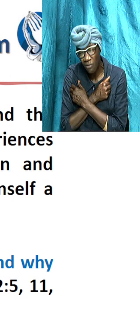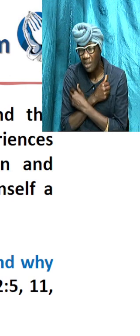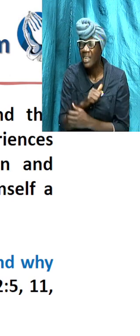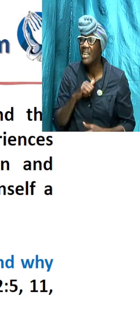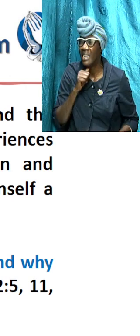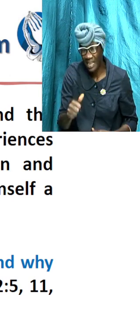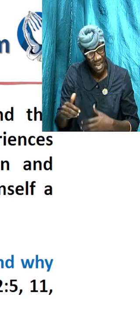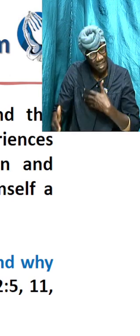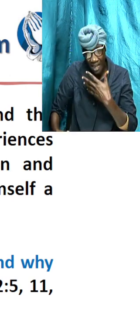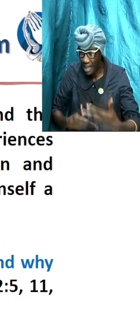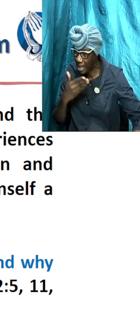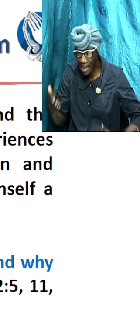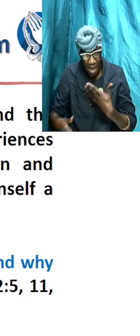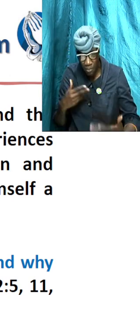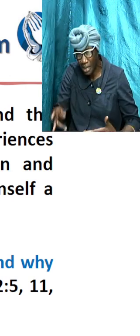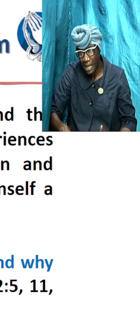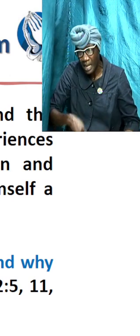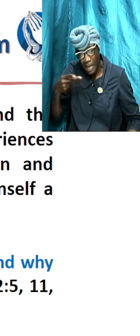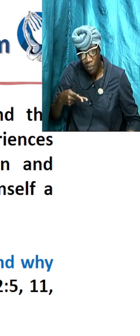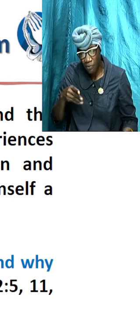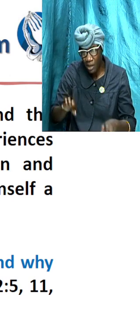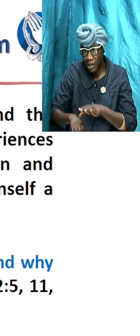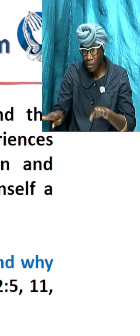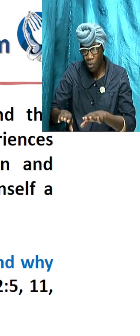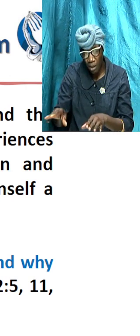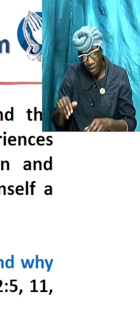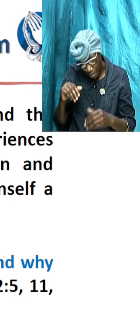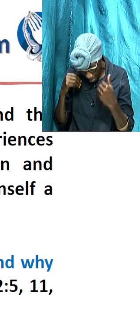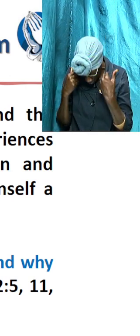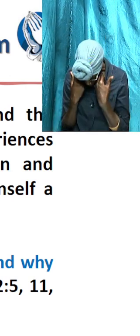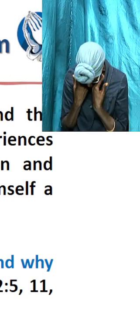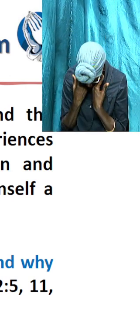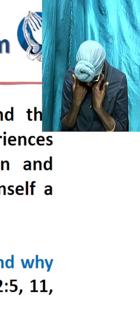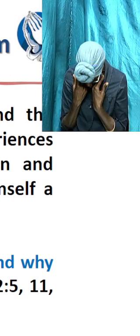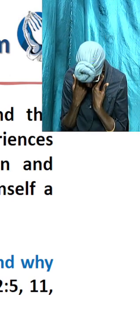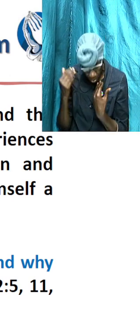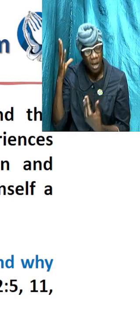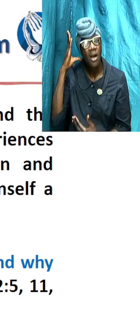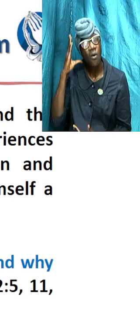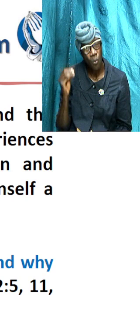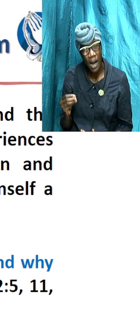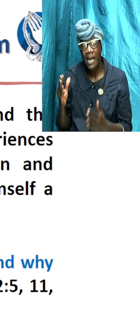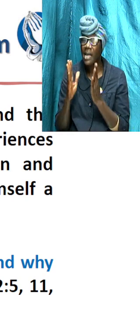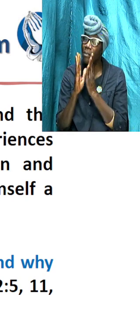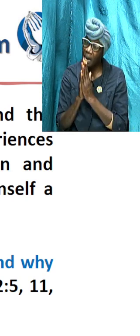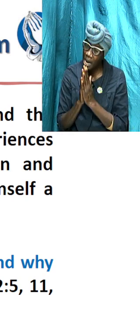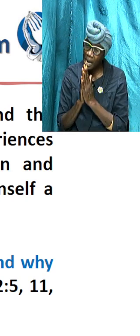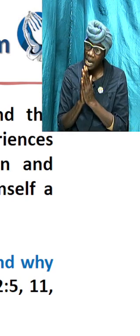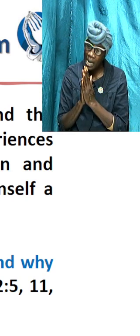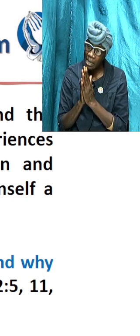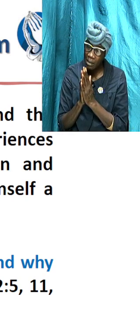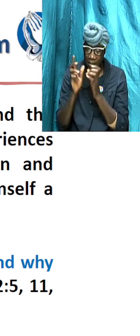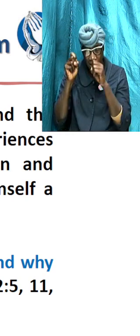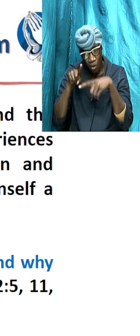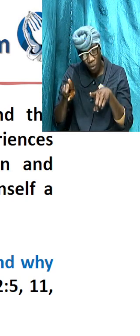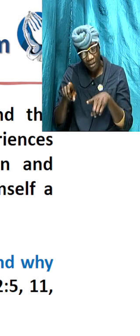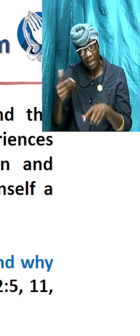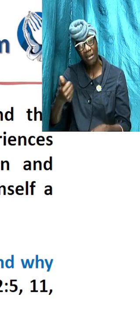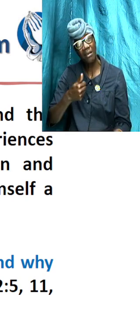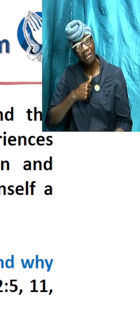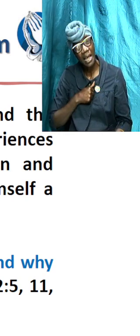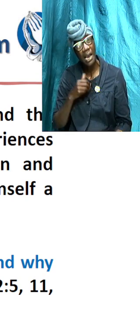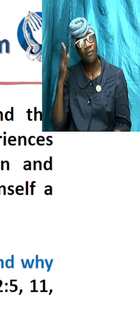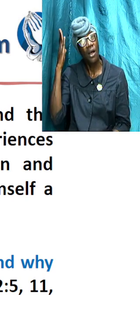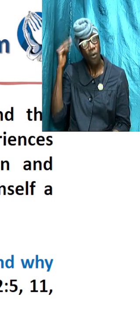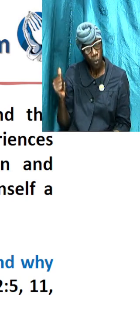And he felt he was walking probably with his head down. Why? But he asked the question to himself. Why art thou cast down,